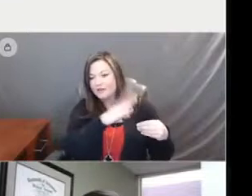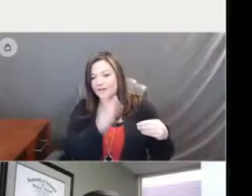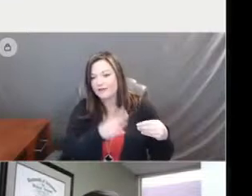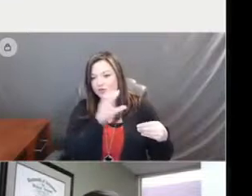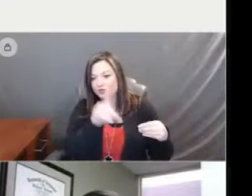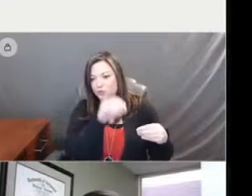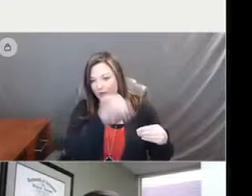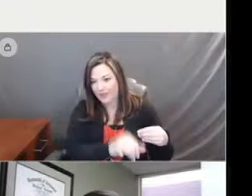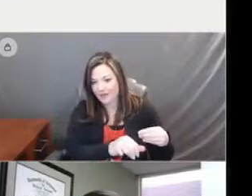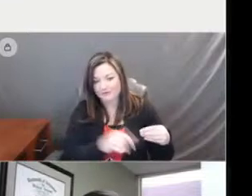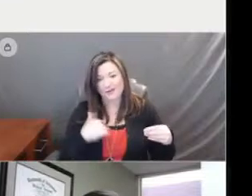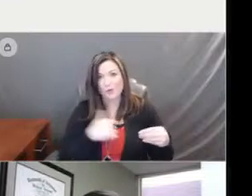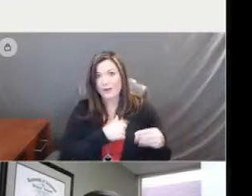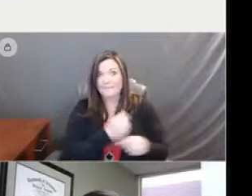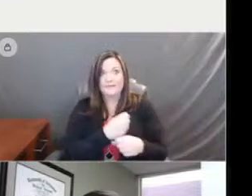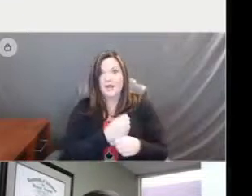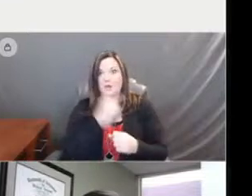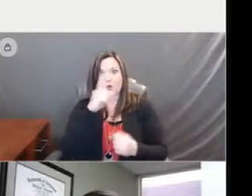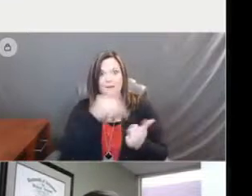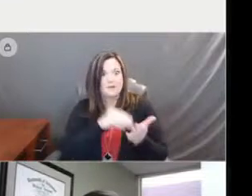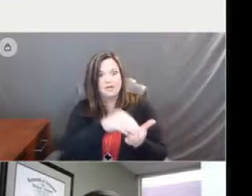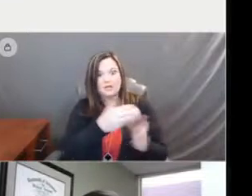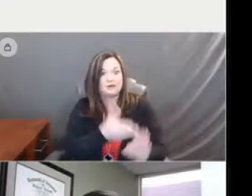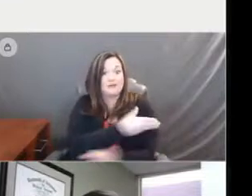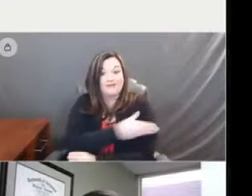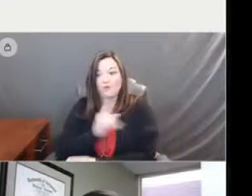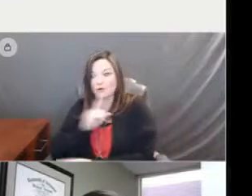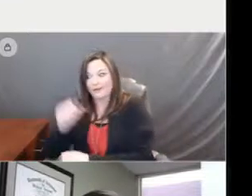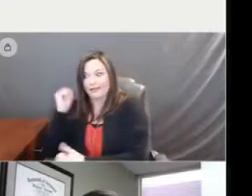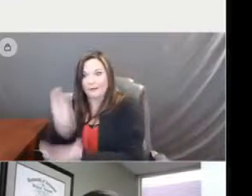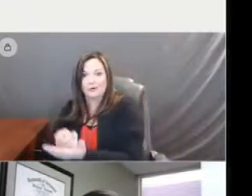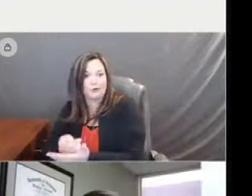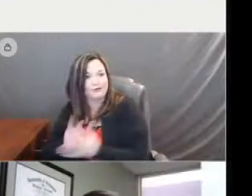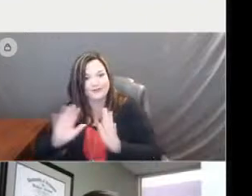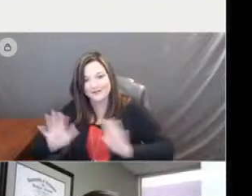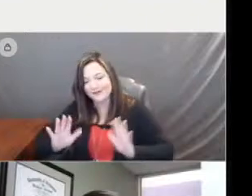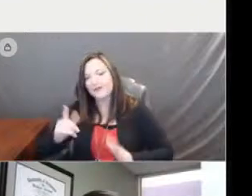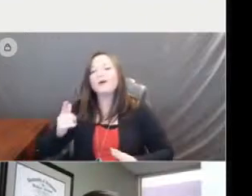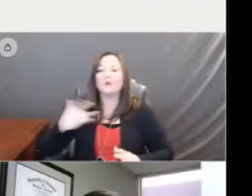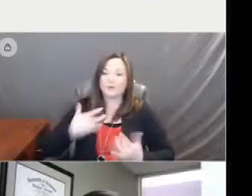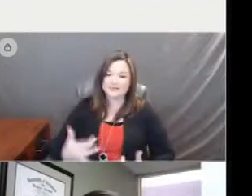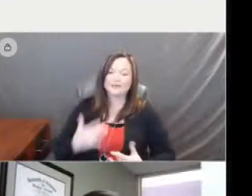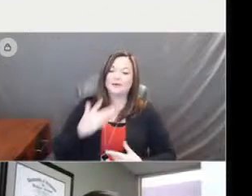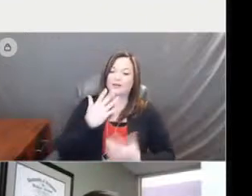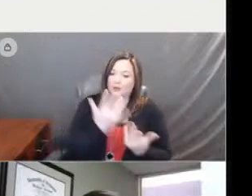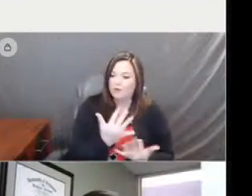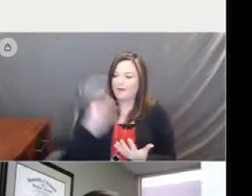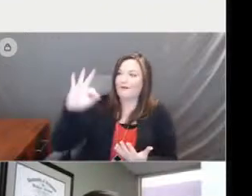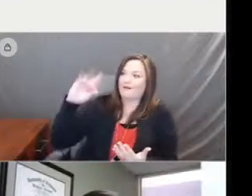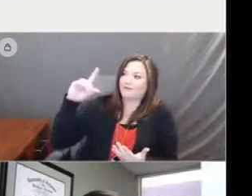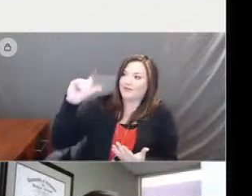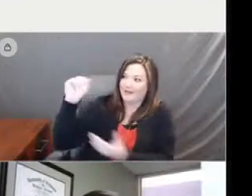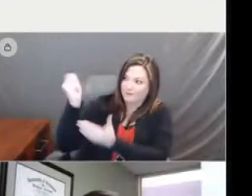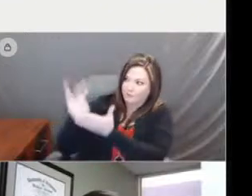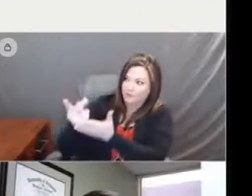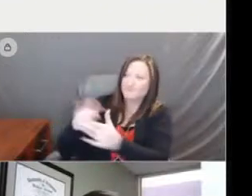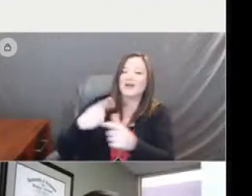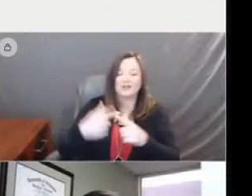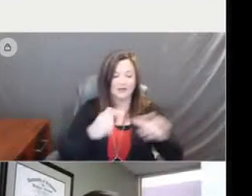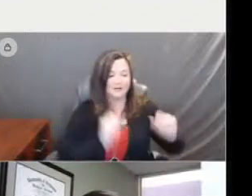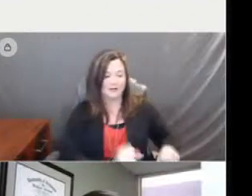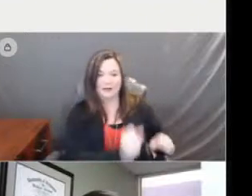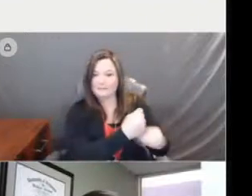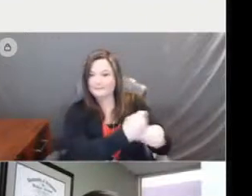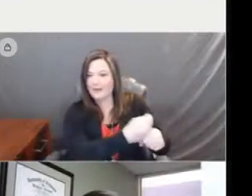never make millions of doses before the vaccine was allowed by the FDA for use. But they did in this case so that doses would